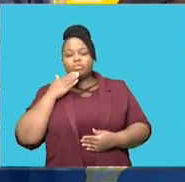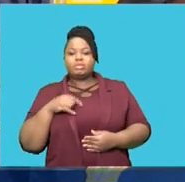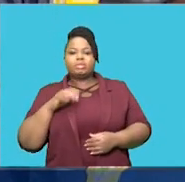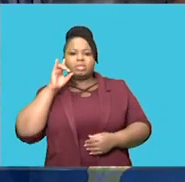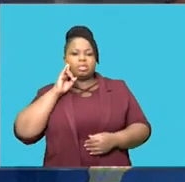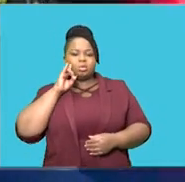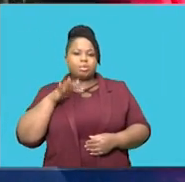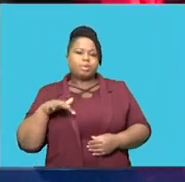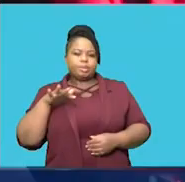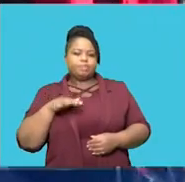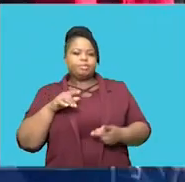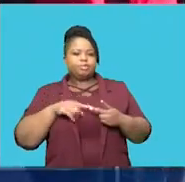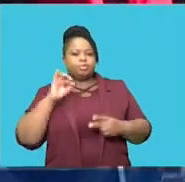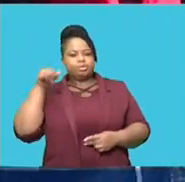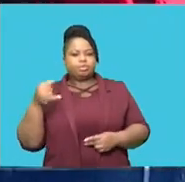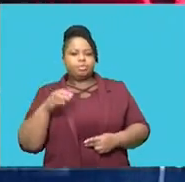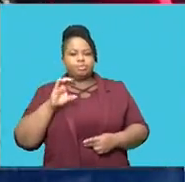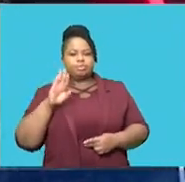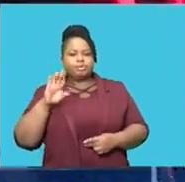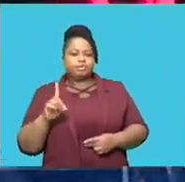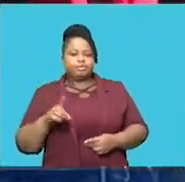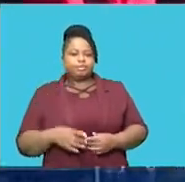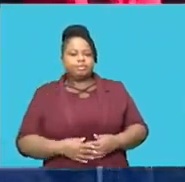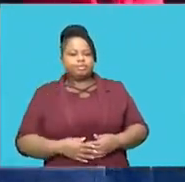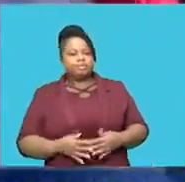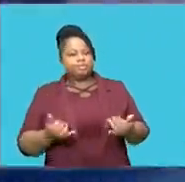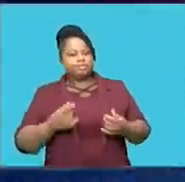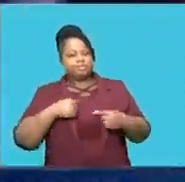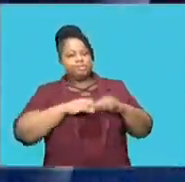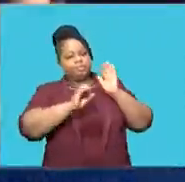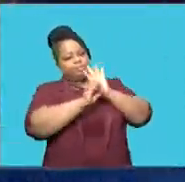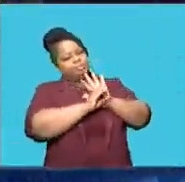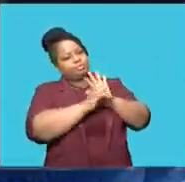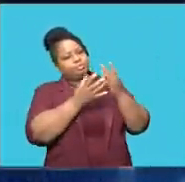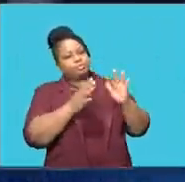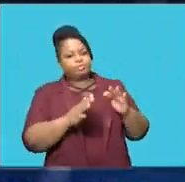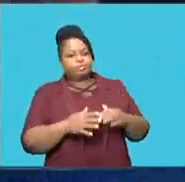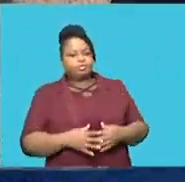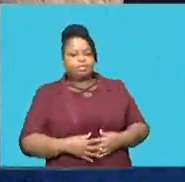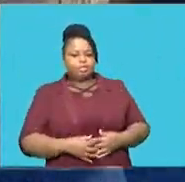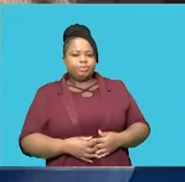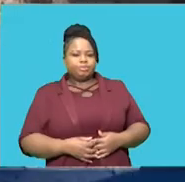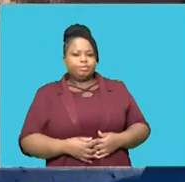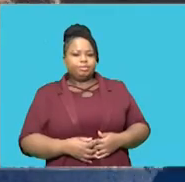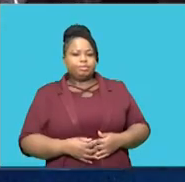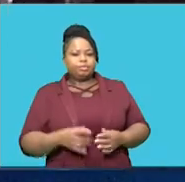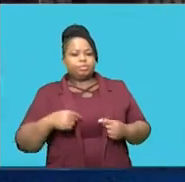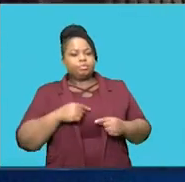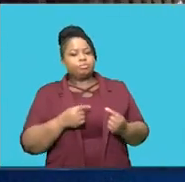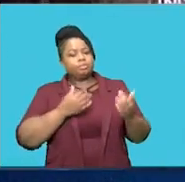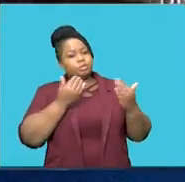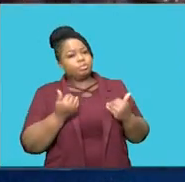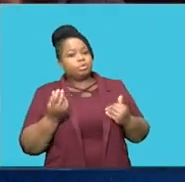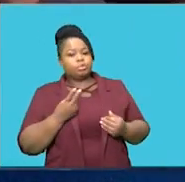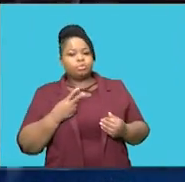Hillbrow and Johannesburg, CBD. So we have identified some few. And we have sent small teams to can also